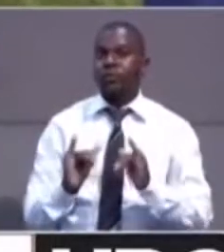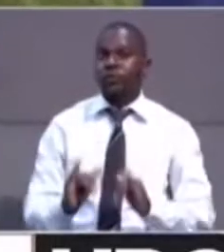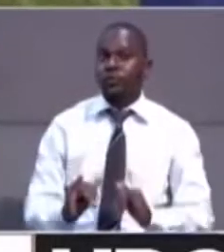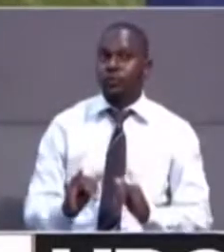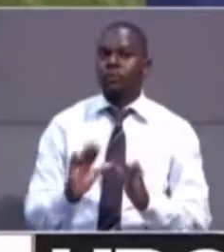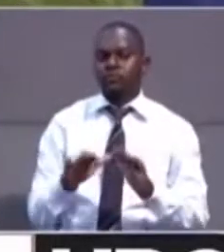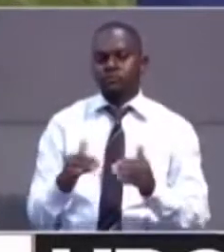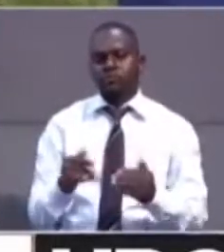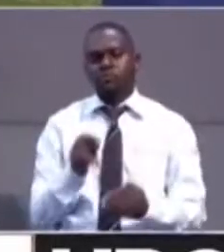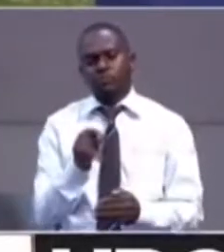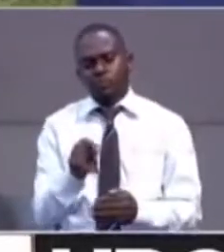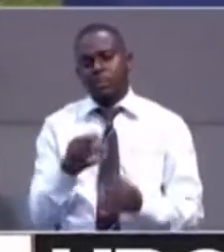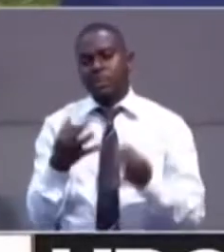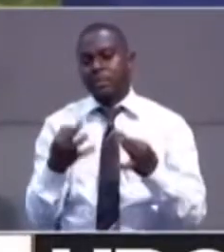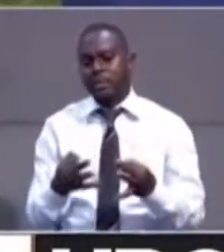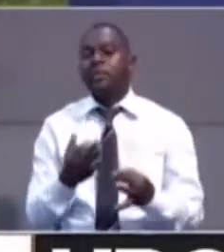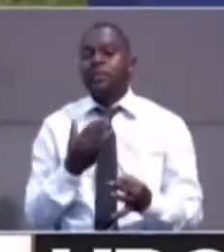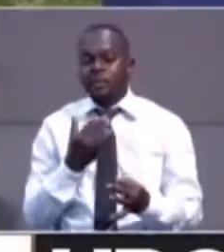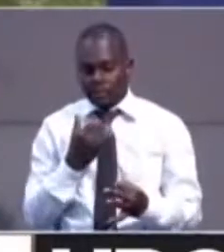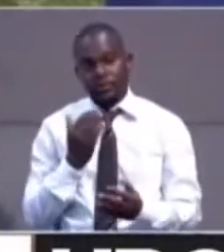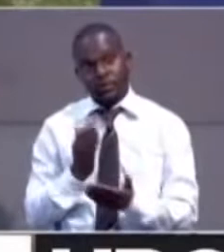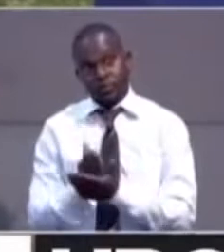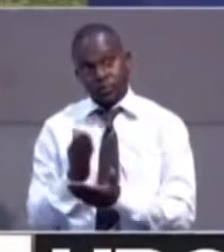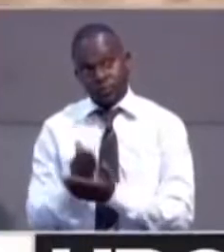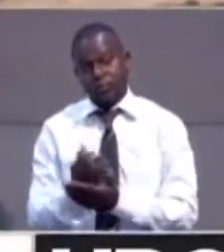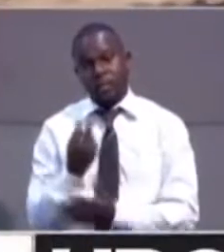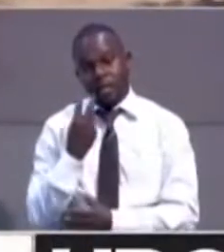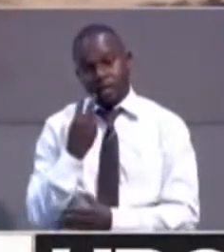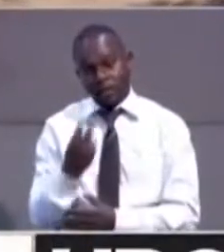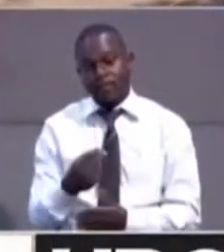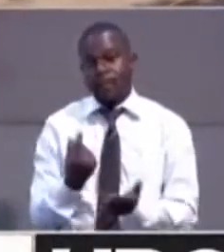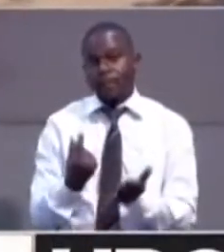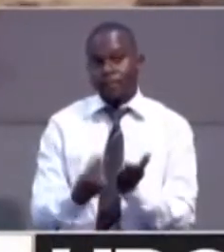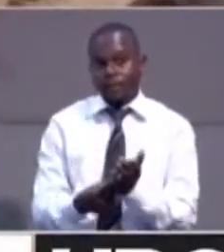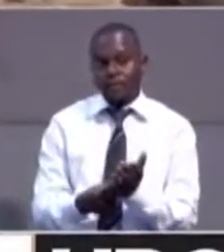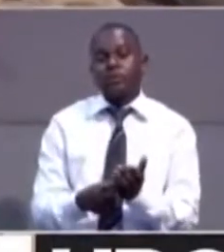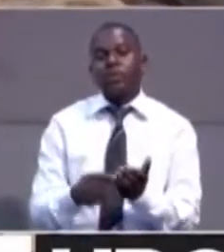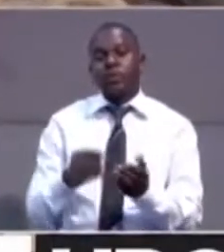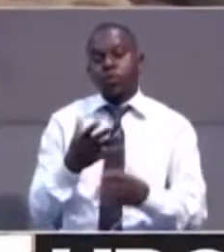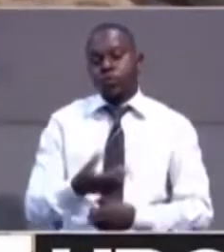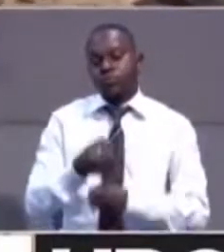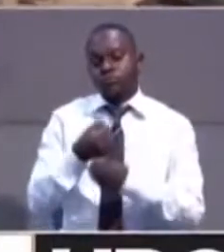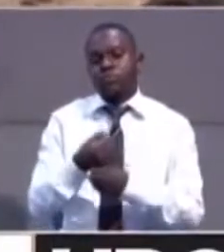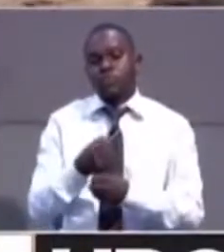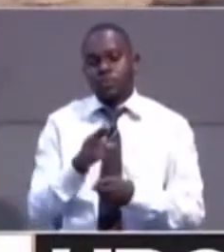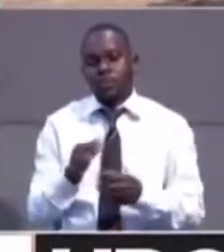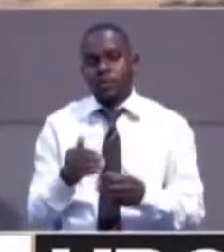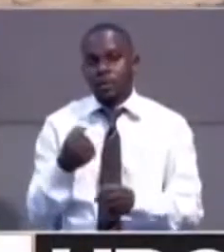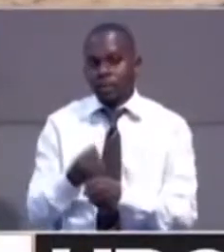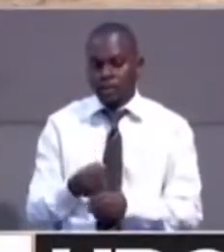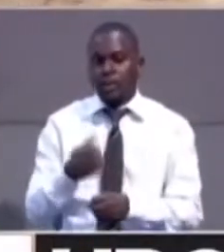to be, and this is one of the things that we need to really be looking at. Uganda National Consumers